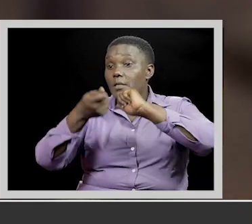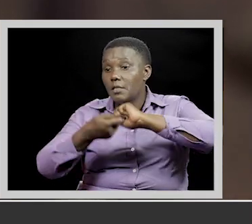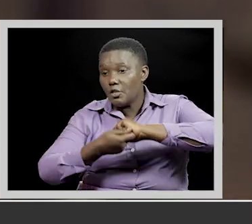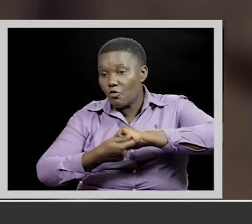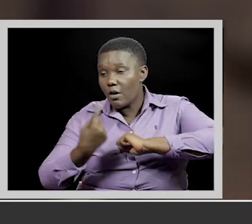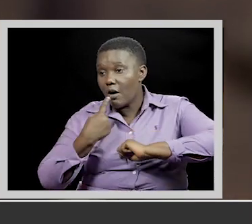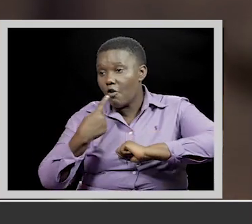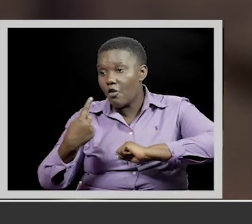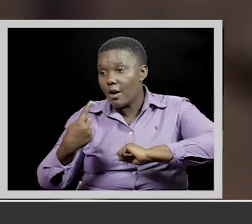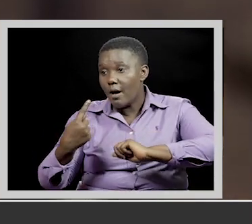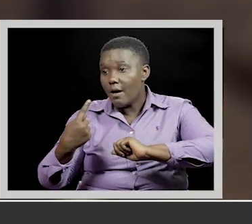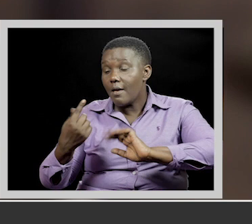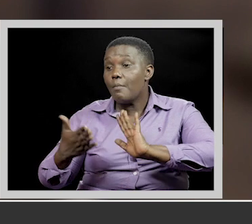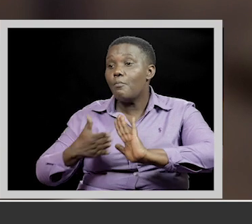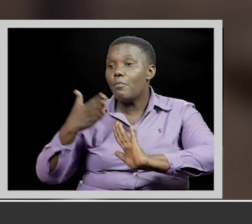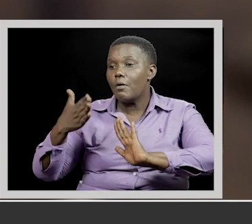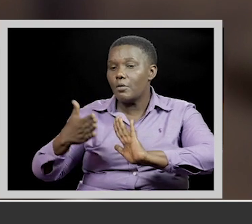another non-custodial order.